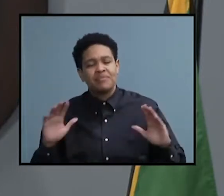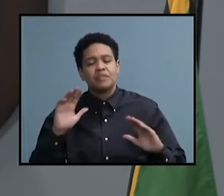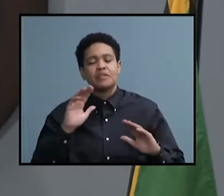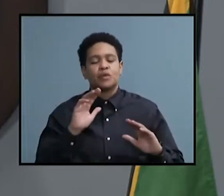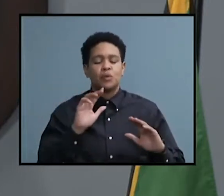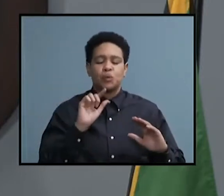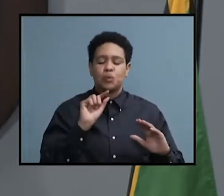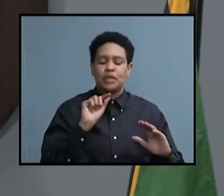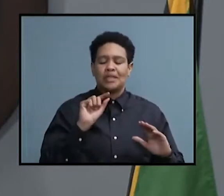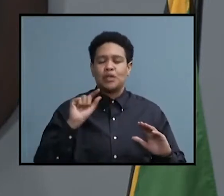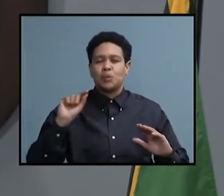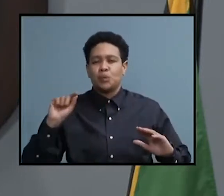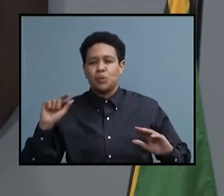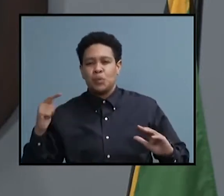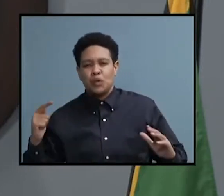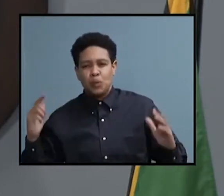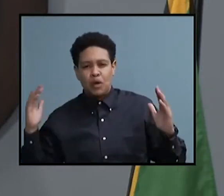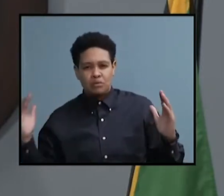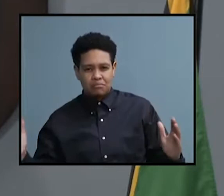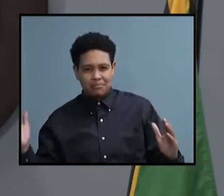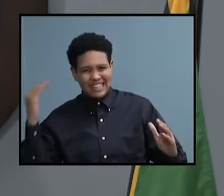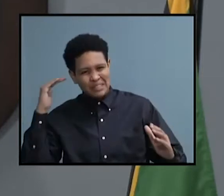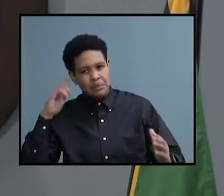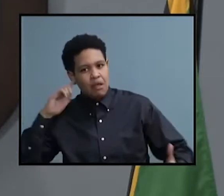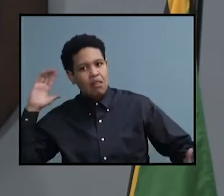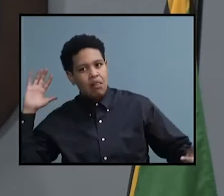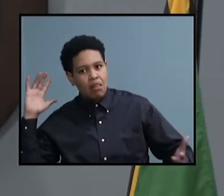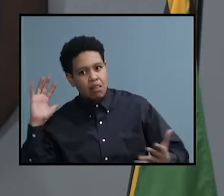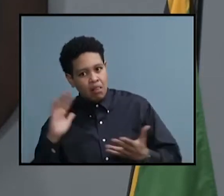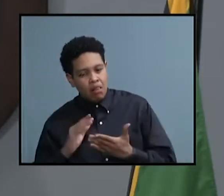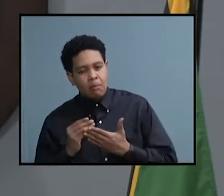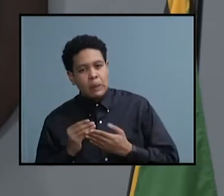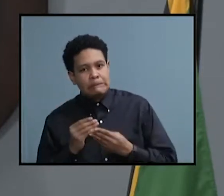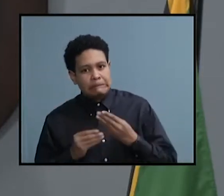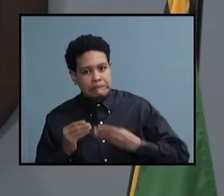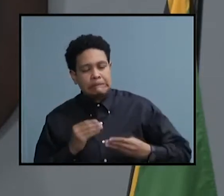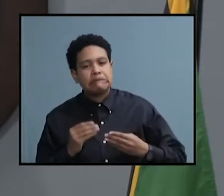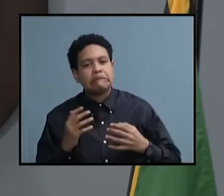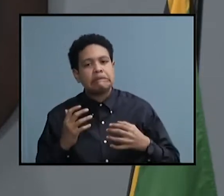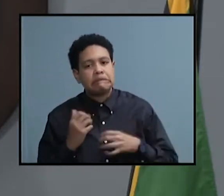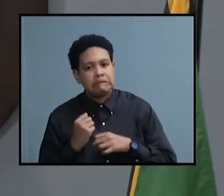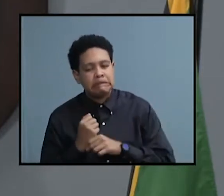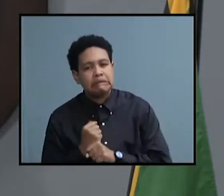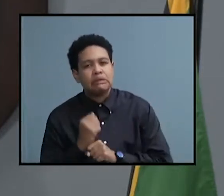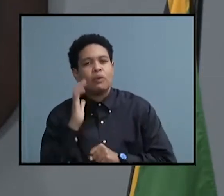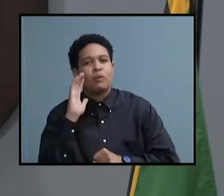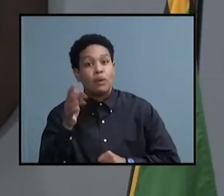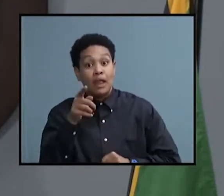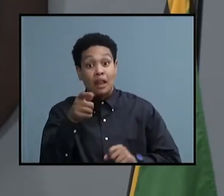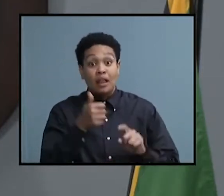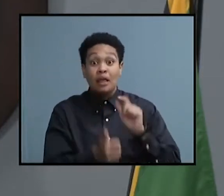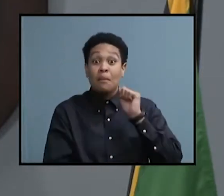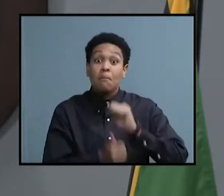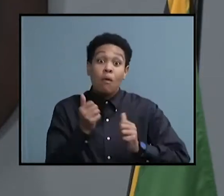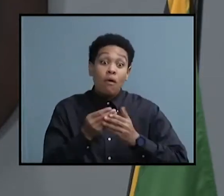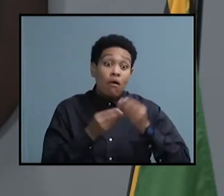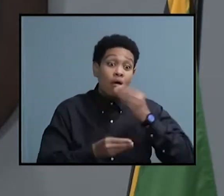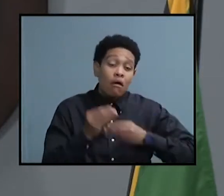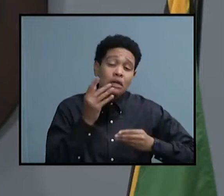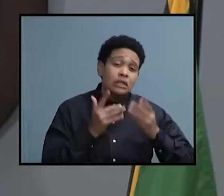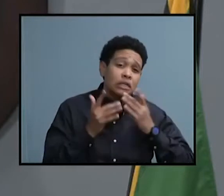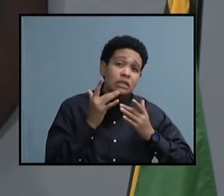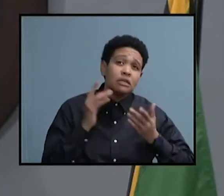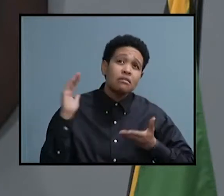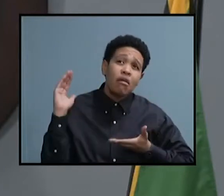2020-21 overall. This represents the most significant economic decline we have suffered